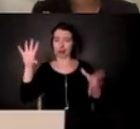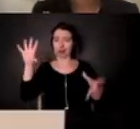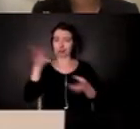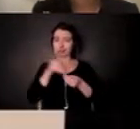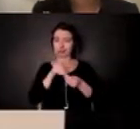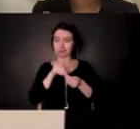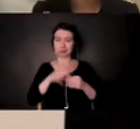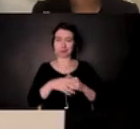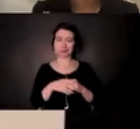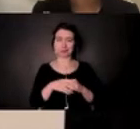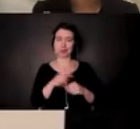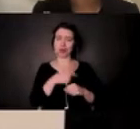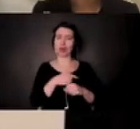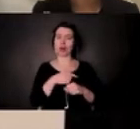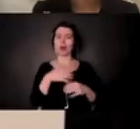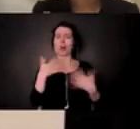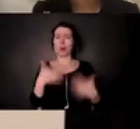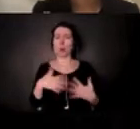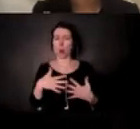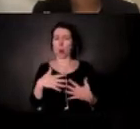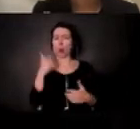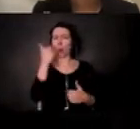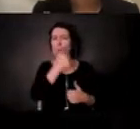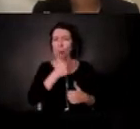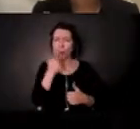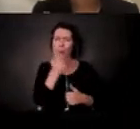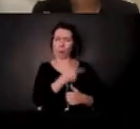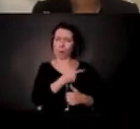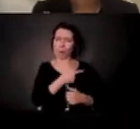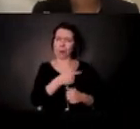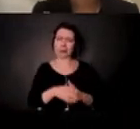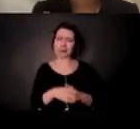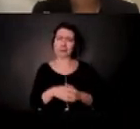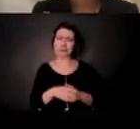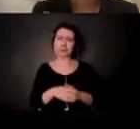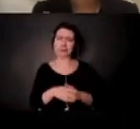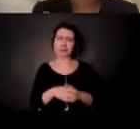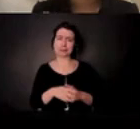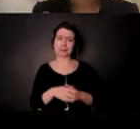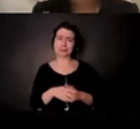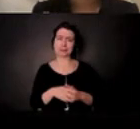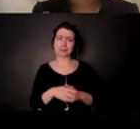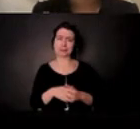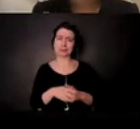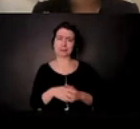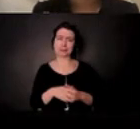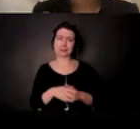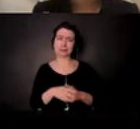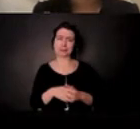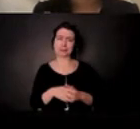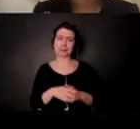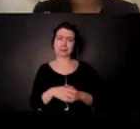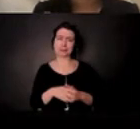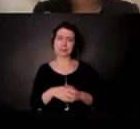just gorgeous. And hopefully this works. There's also, so these are stills that then she has